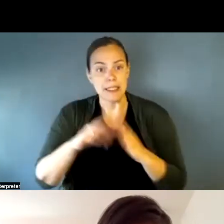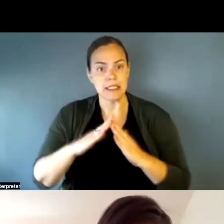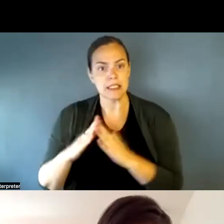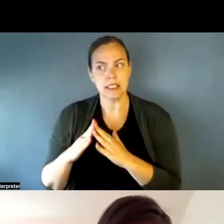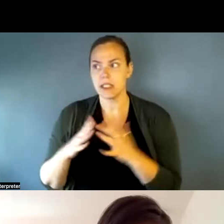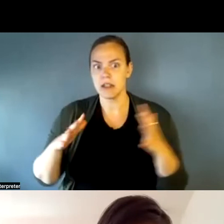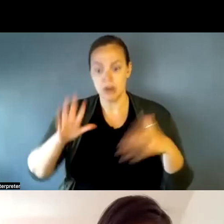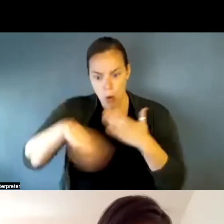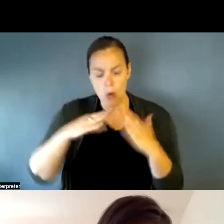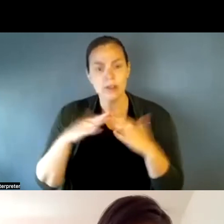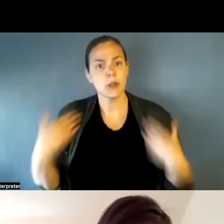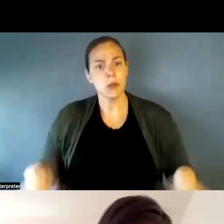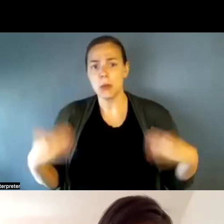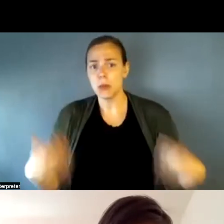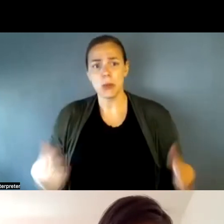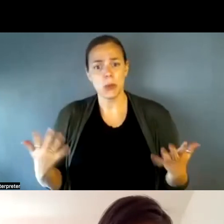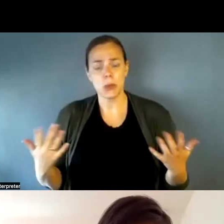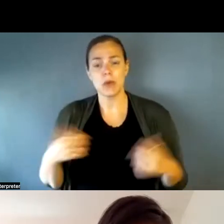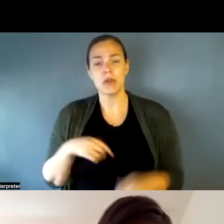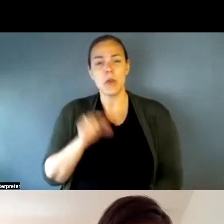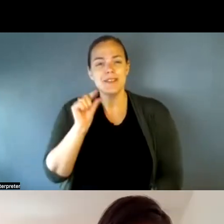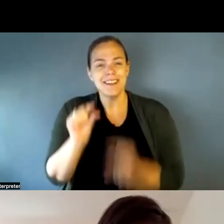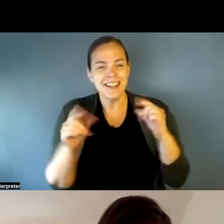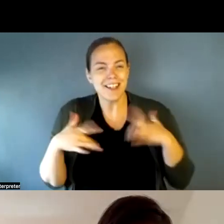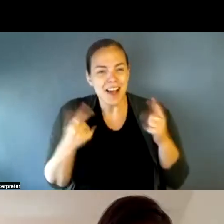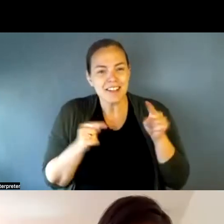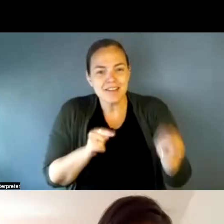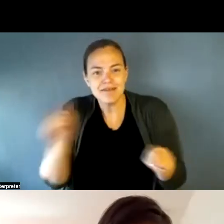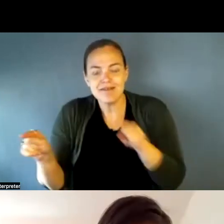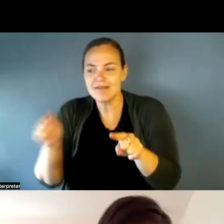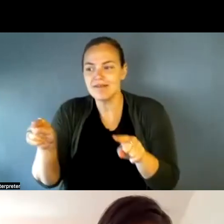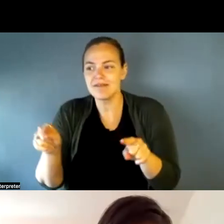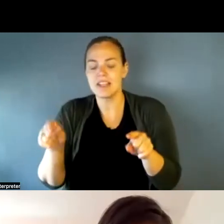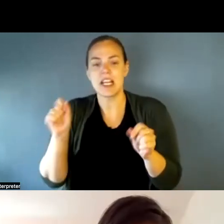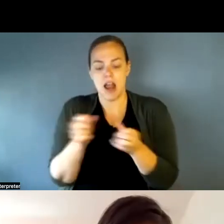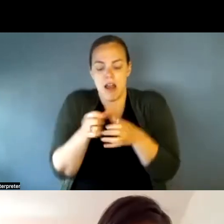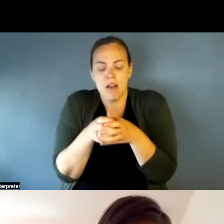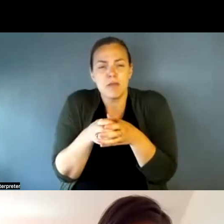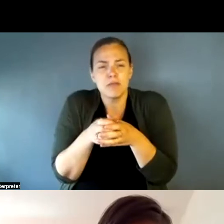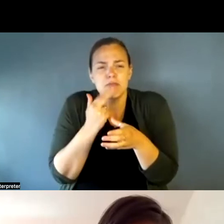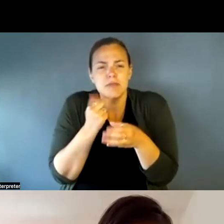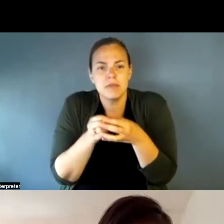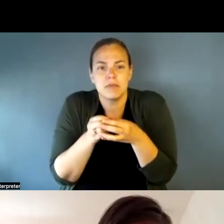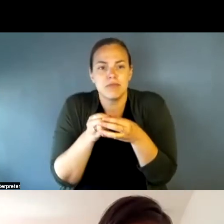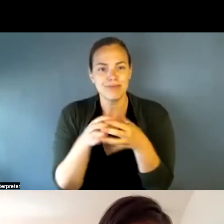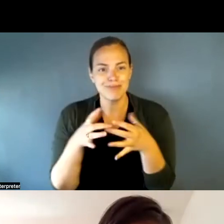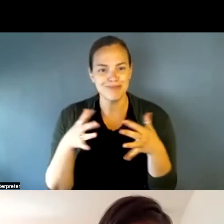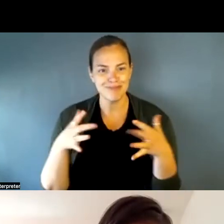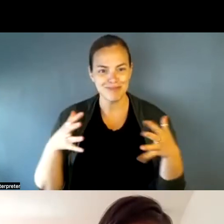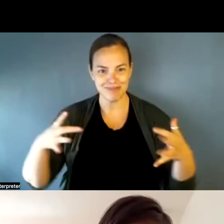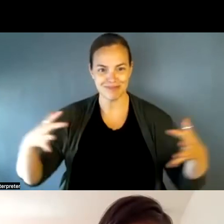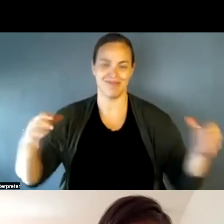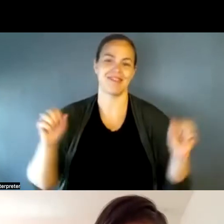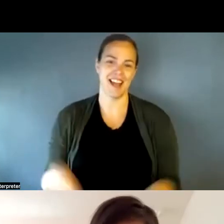That would be my hope, is that those little events like that can spread. Yeah, and that's actually really